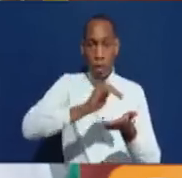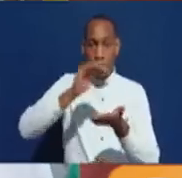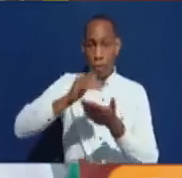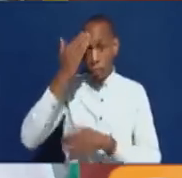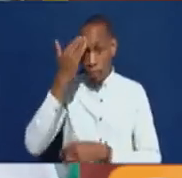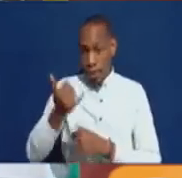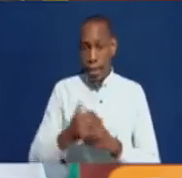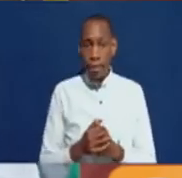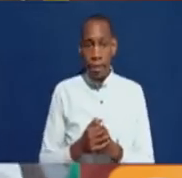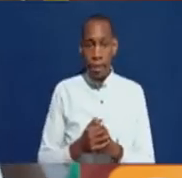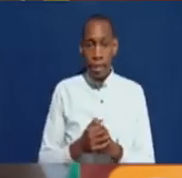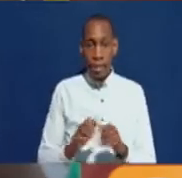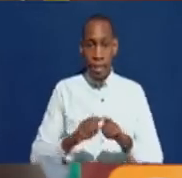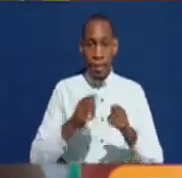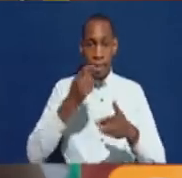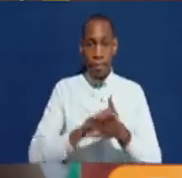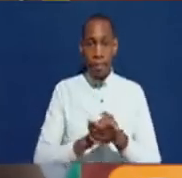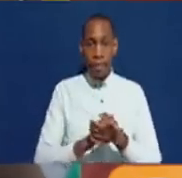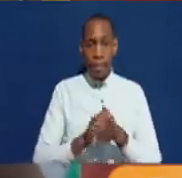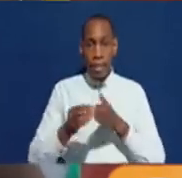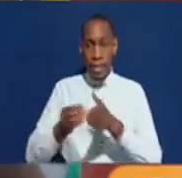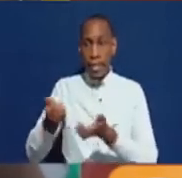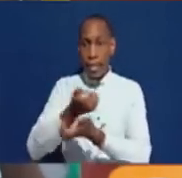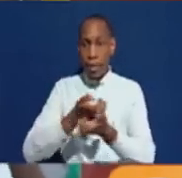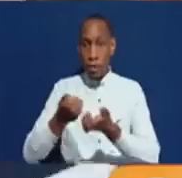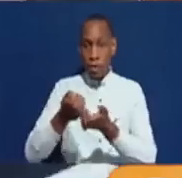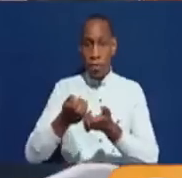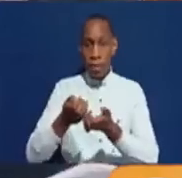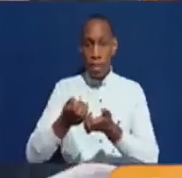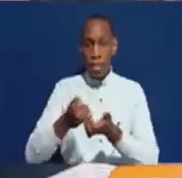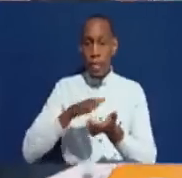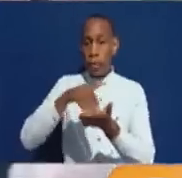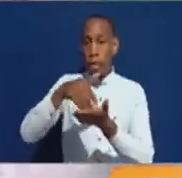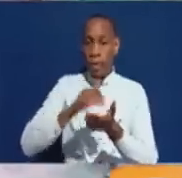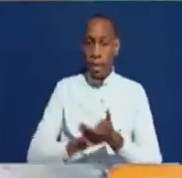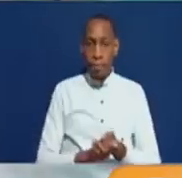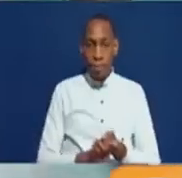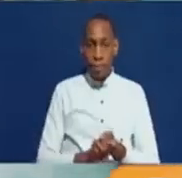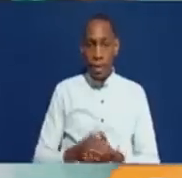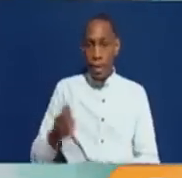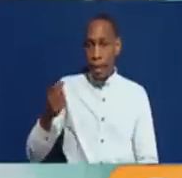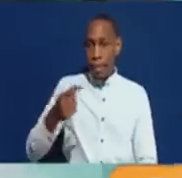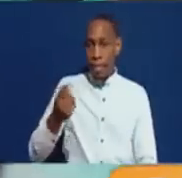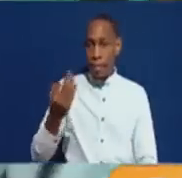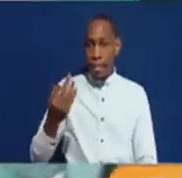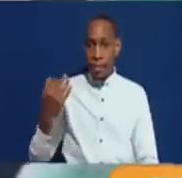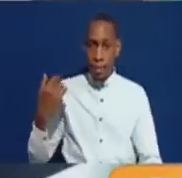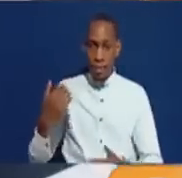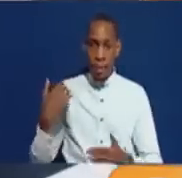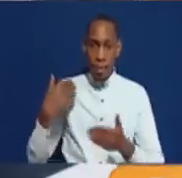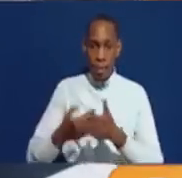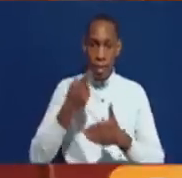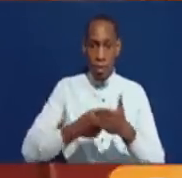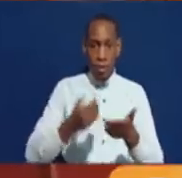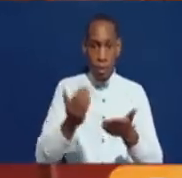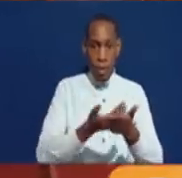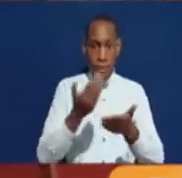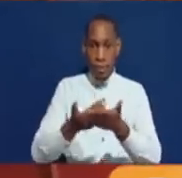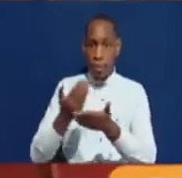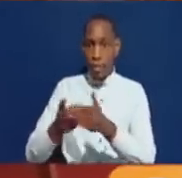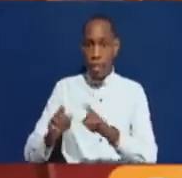otherwise they would cost our economy big time. Imekuwa zaidi ya miezi mitatu tangu ruzuku hizo kuondolewa,